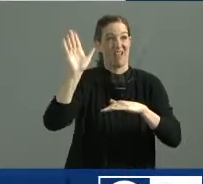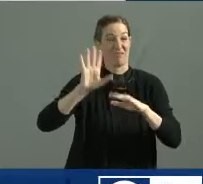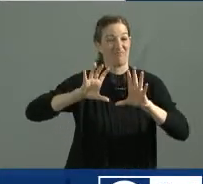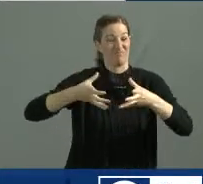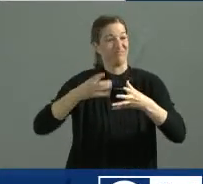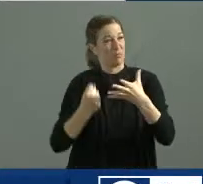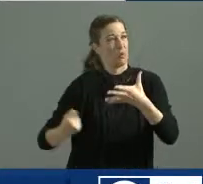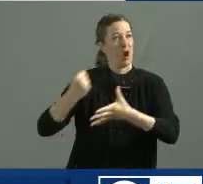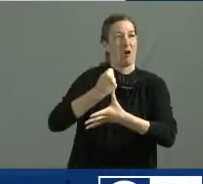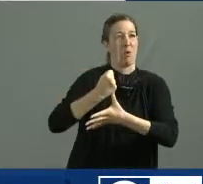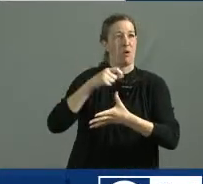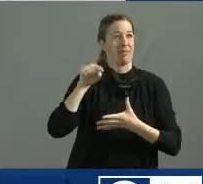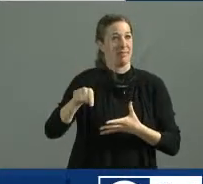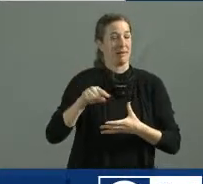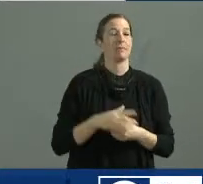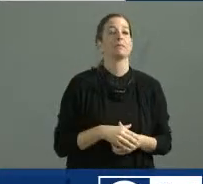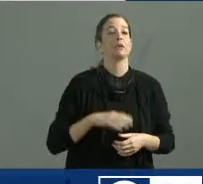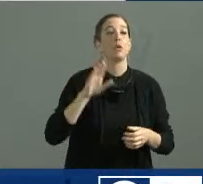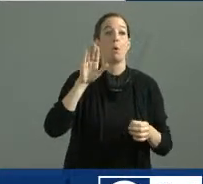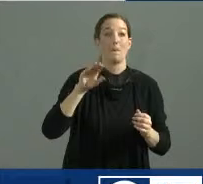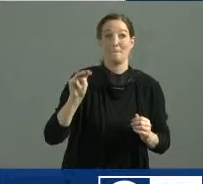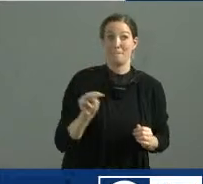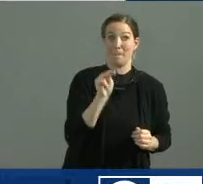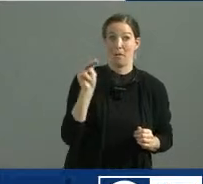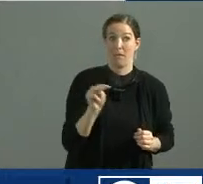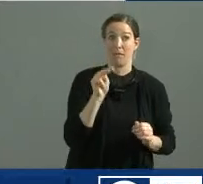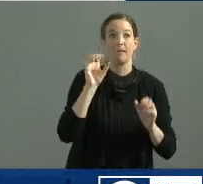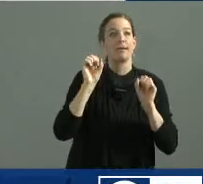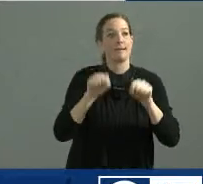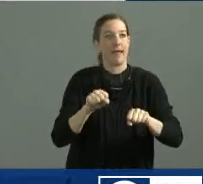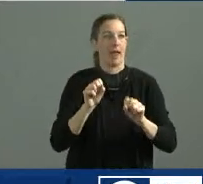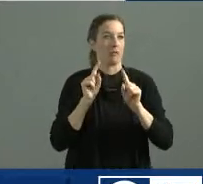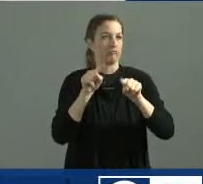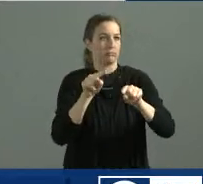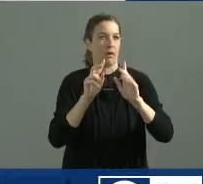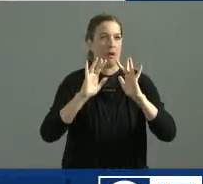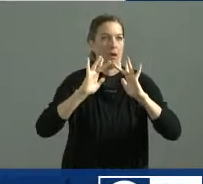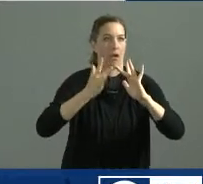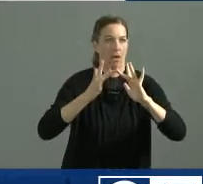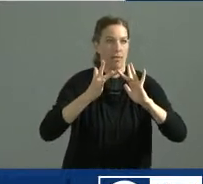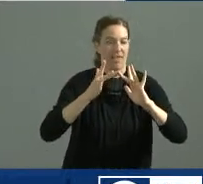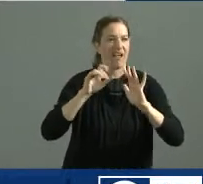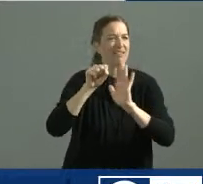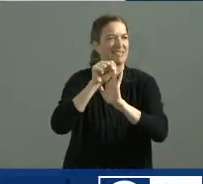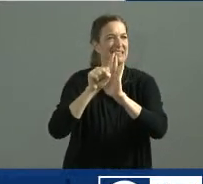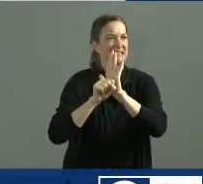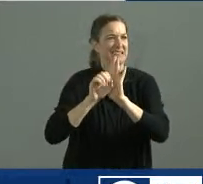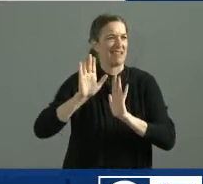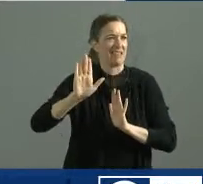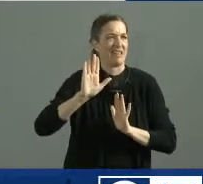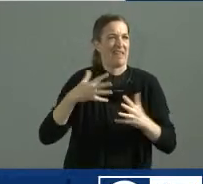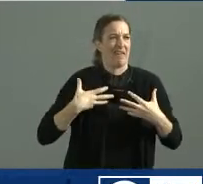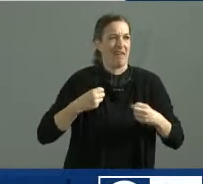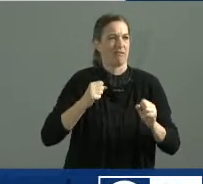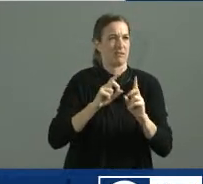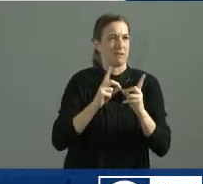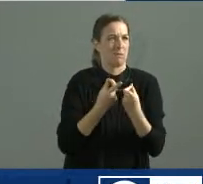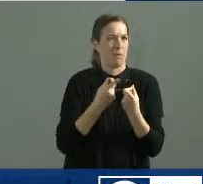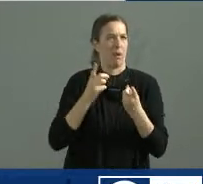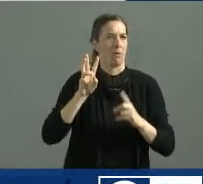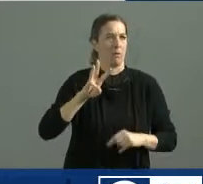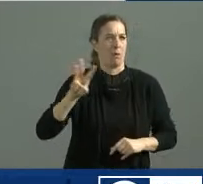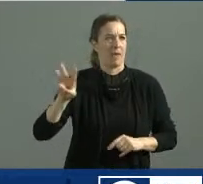on Monday where people can either go on our website to register at a state. We have